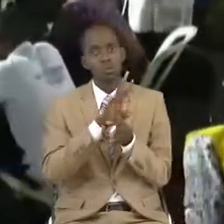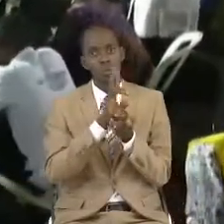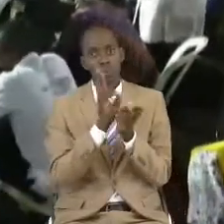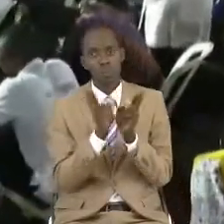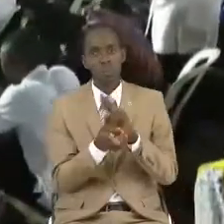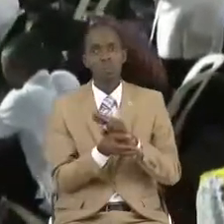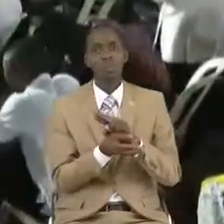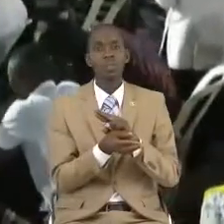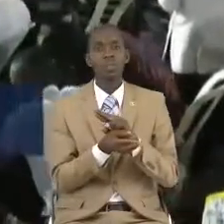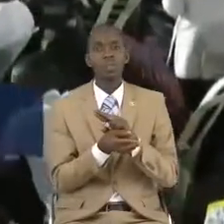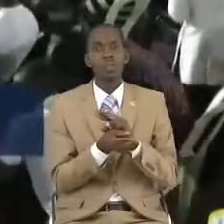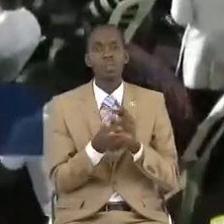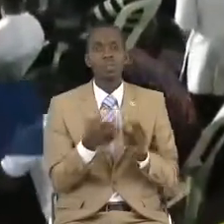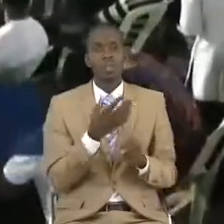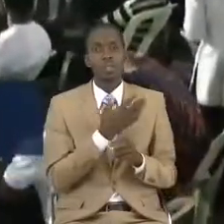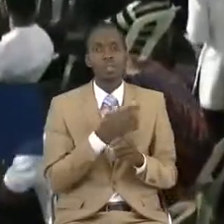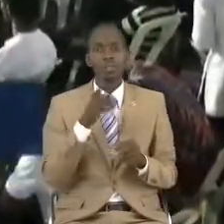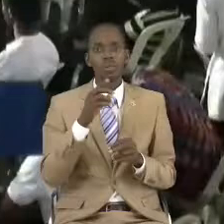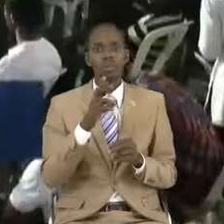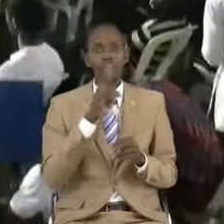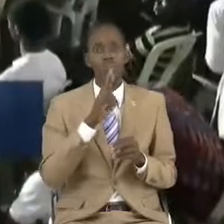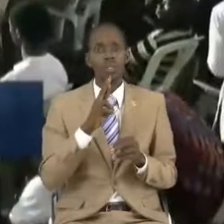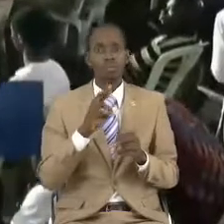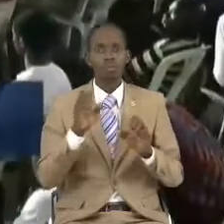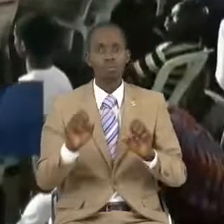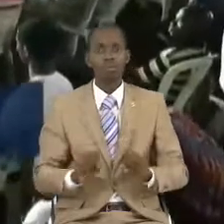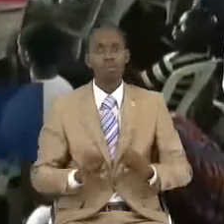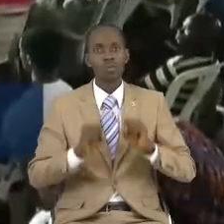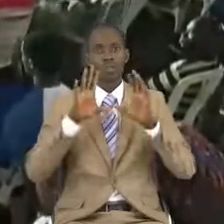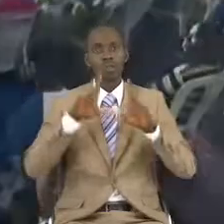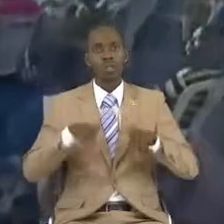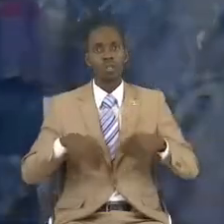you are giving your life to the lord jesus christ